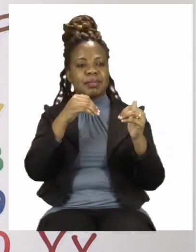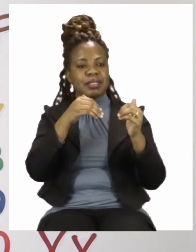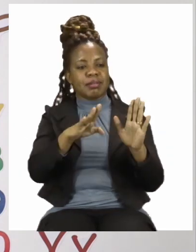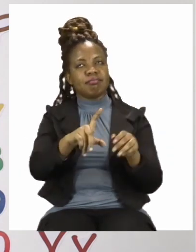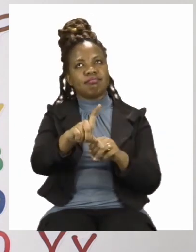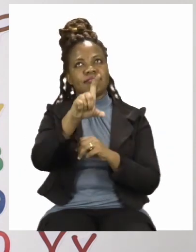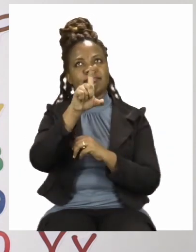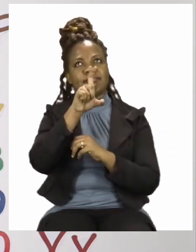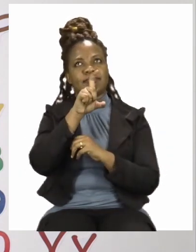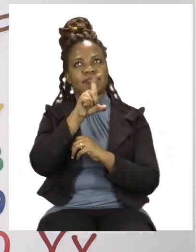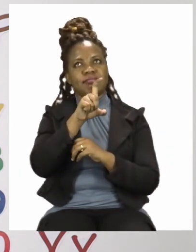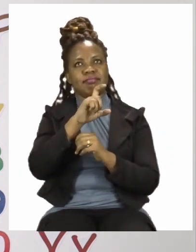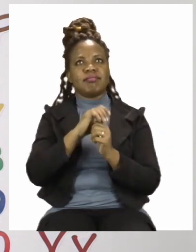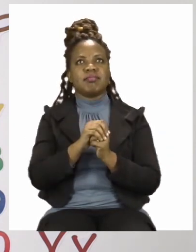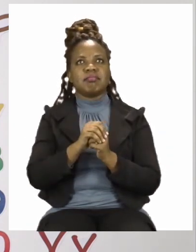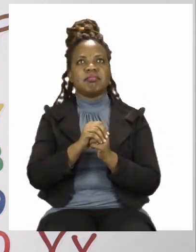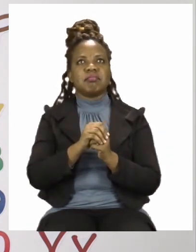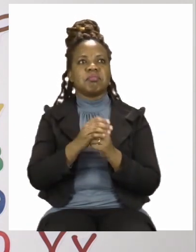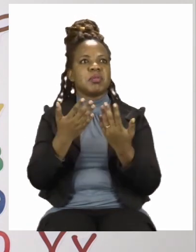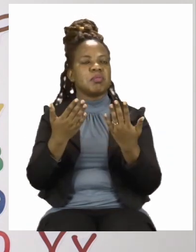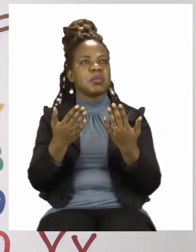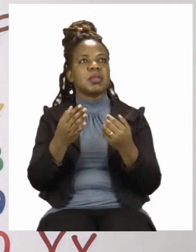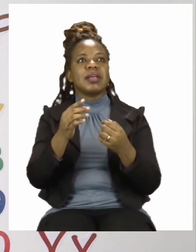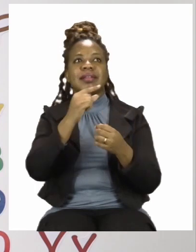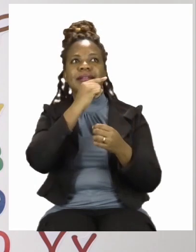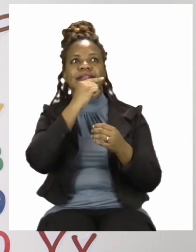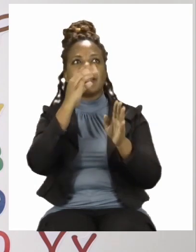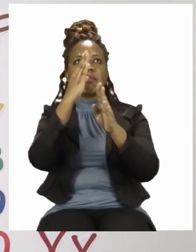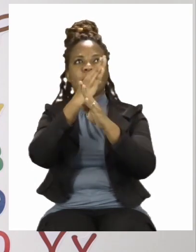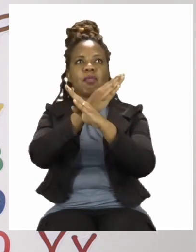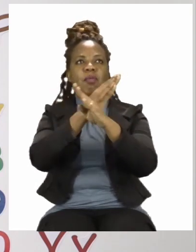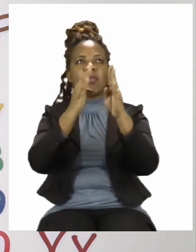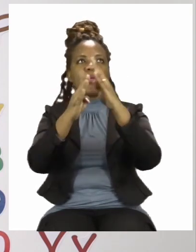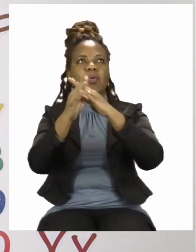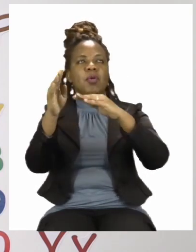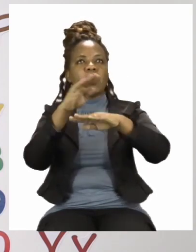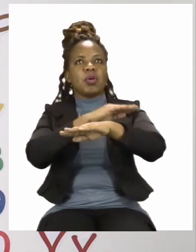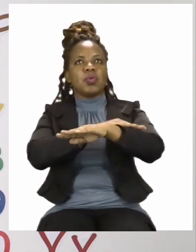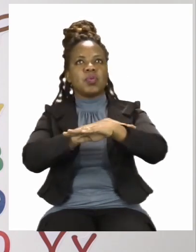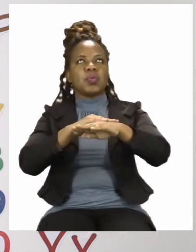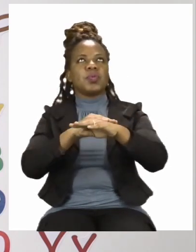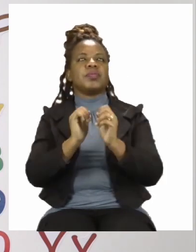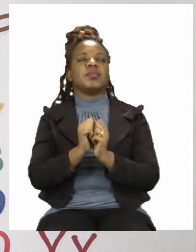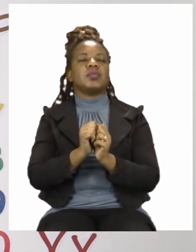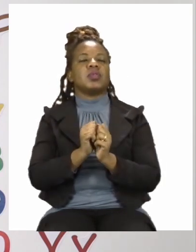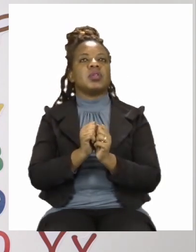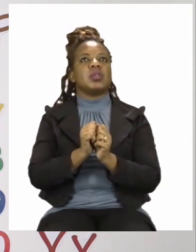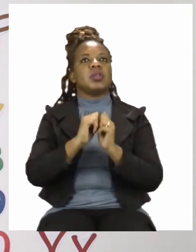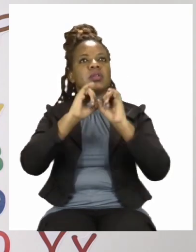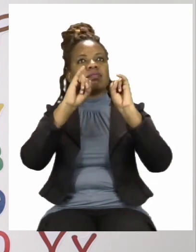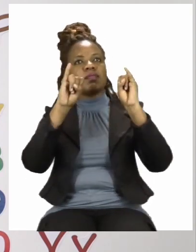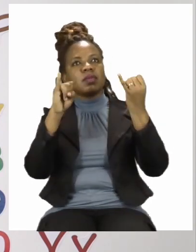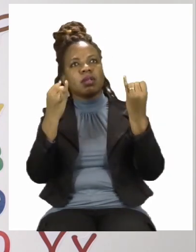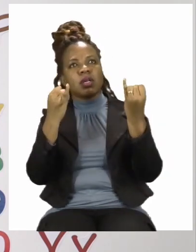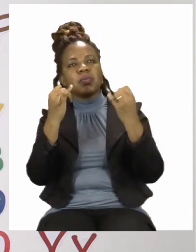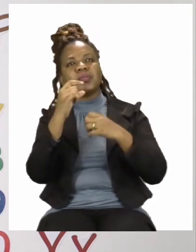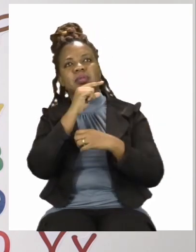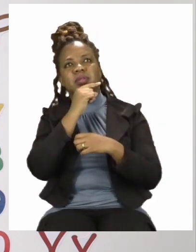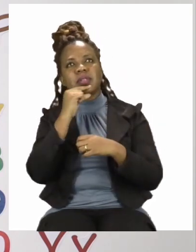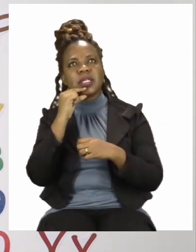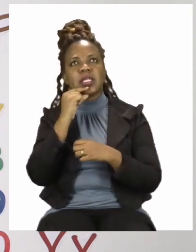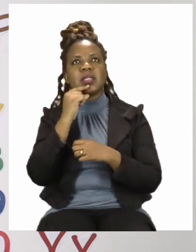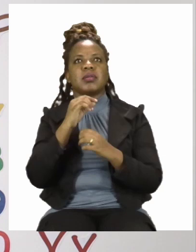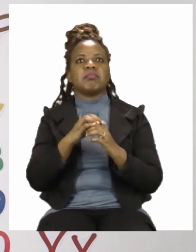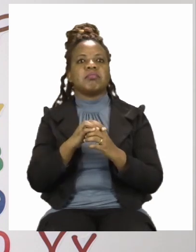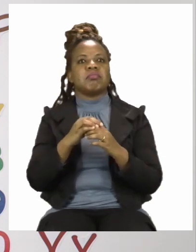capital letter. Your street name, your town, your city, they all start with capital